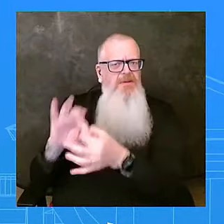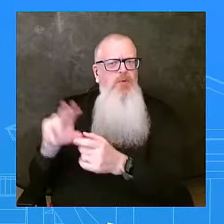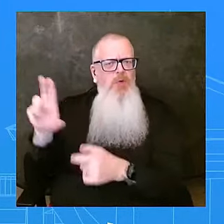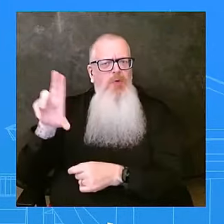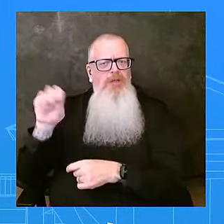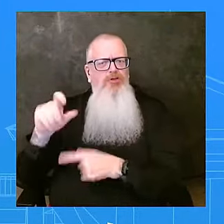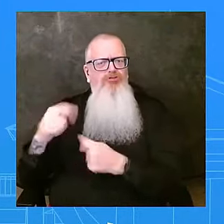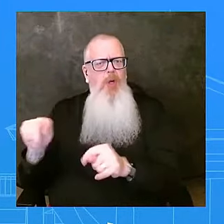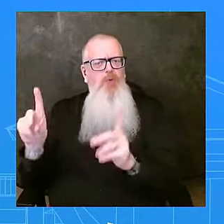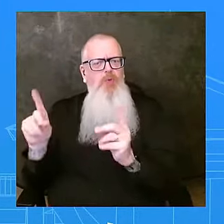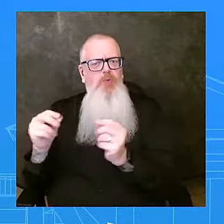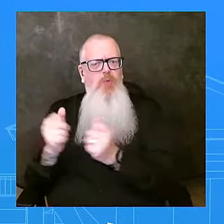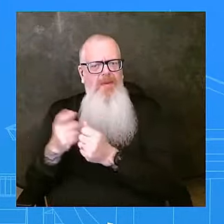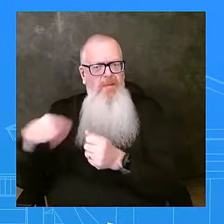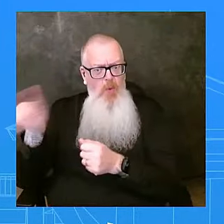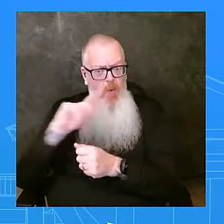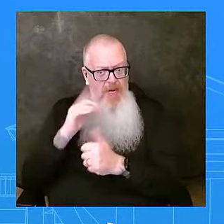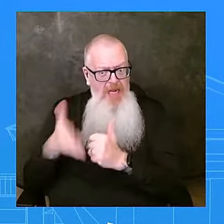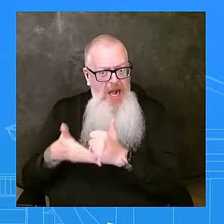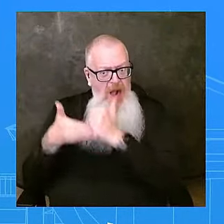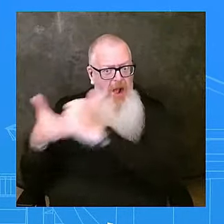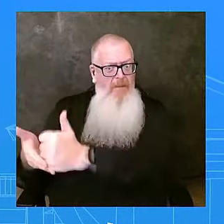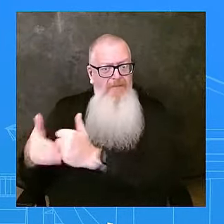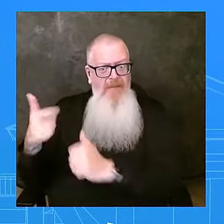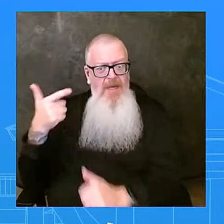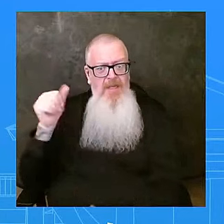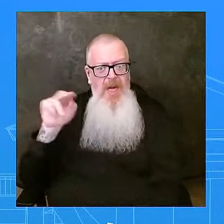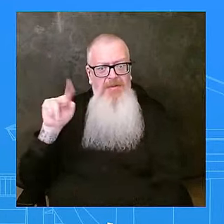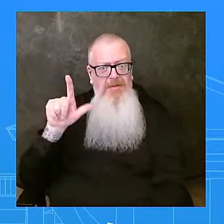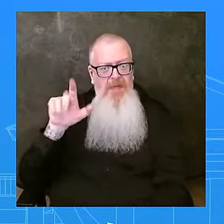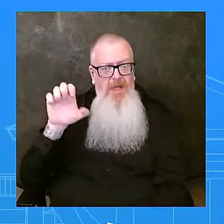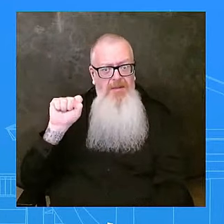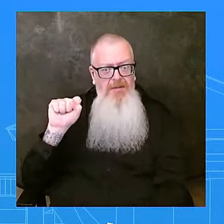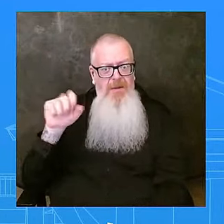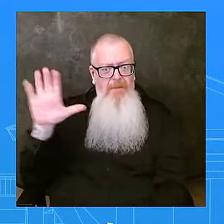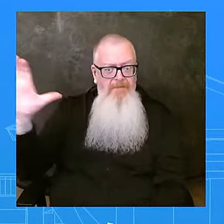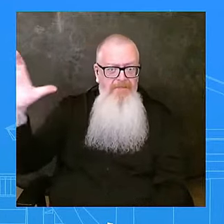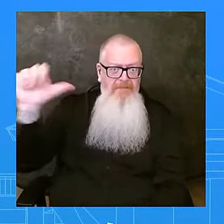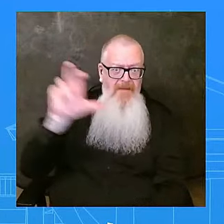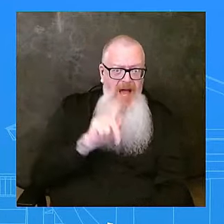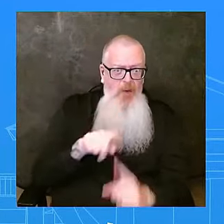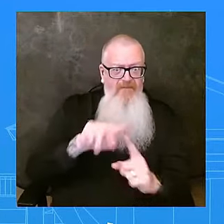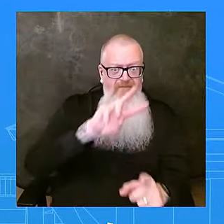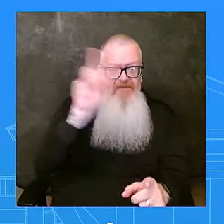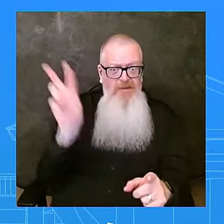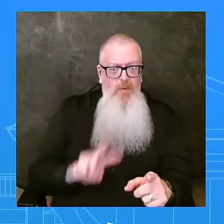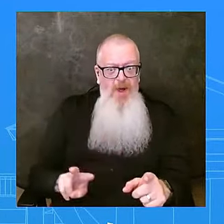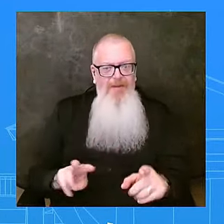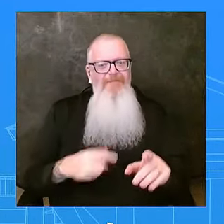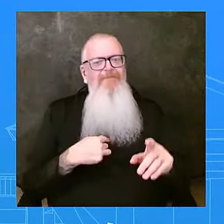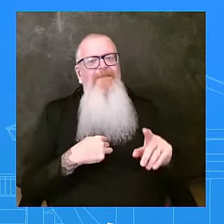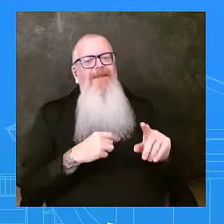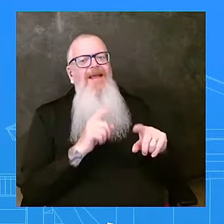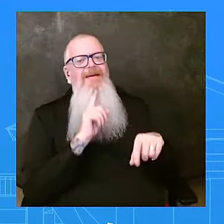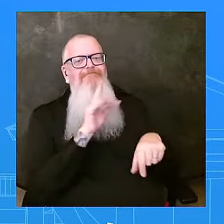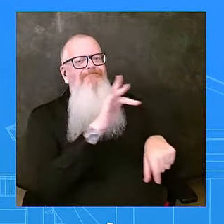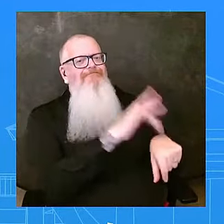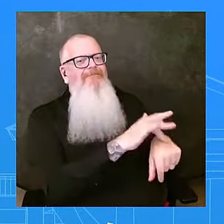help Gonzalez come back to Venezuela? I don't get into hypotheticals one way or another about Mr. Gonzalez and what his future